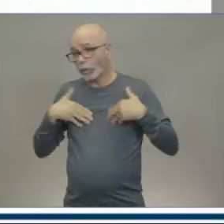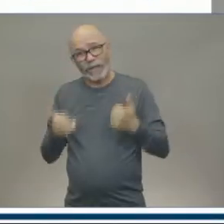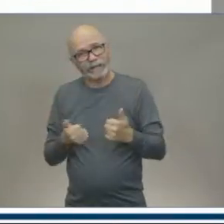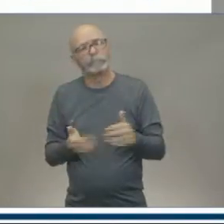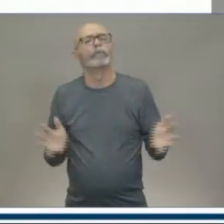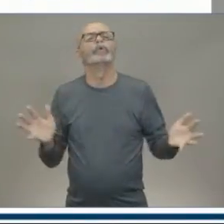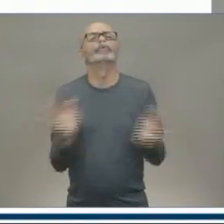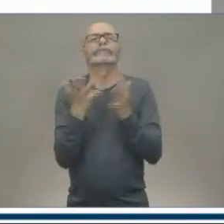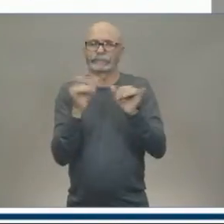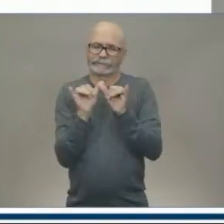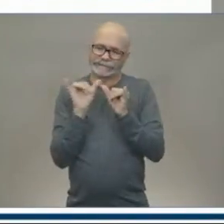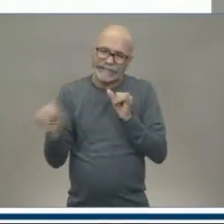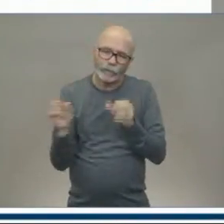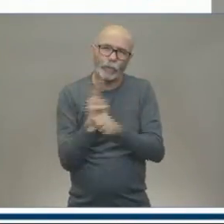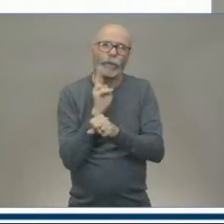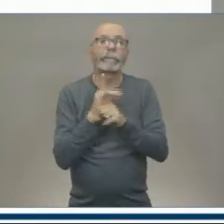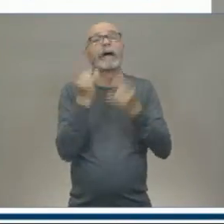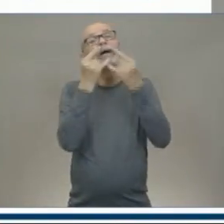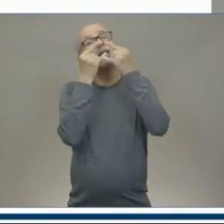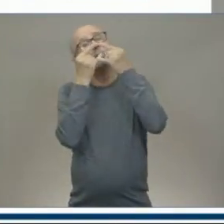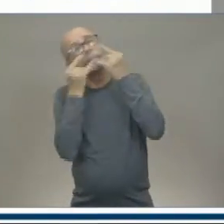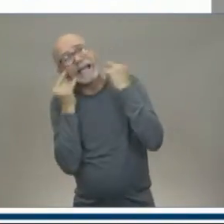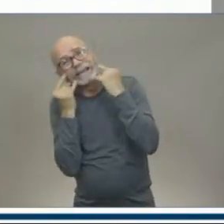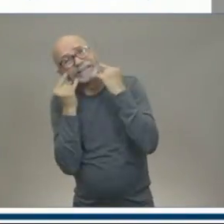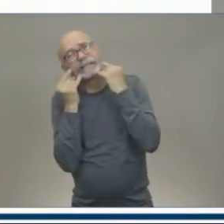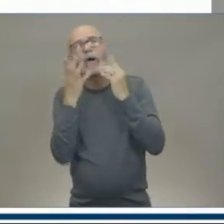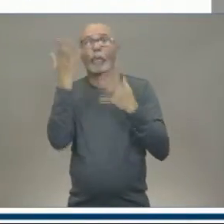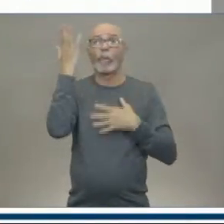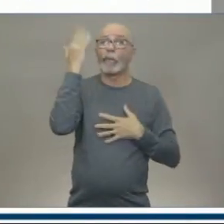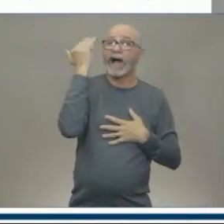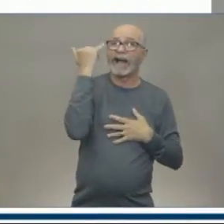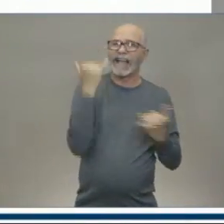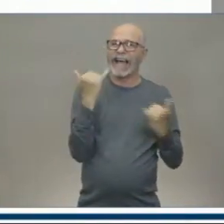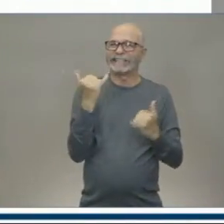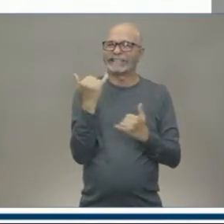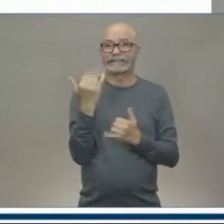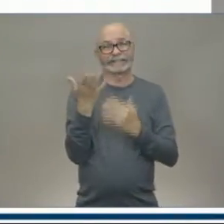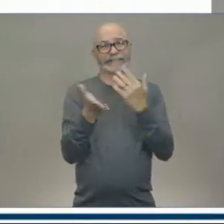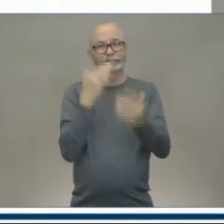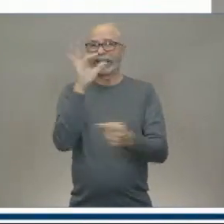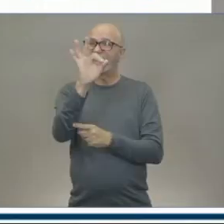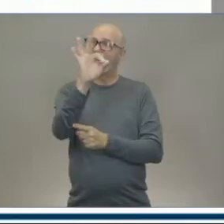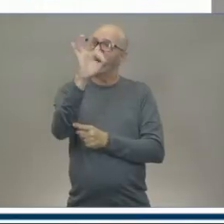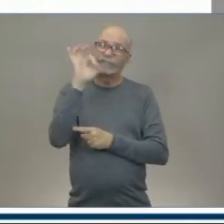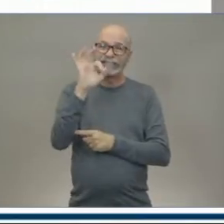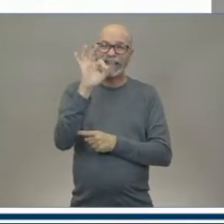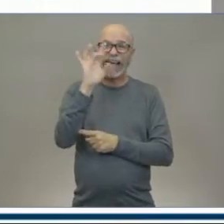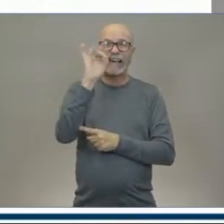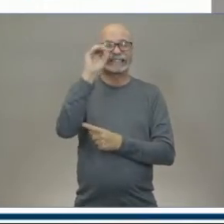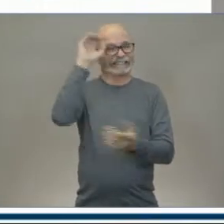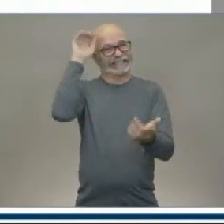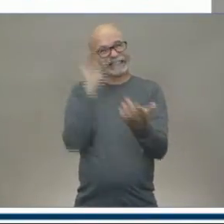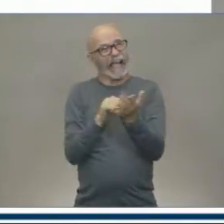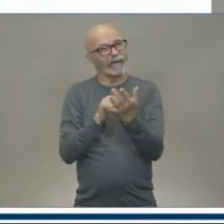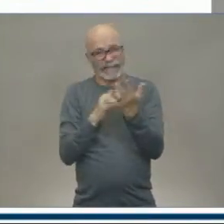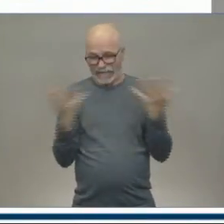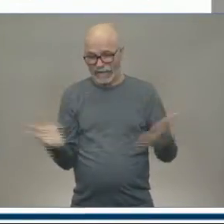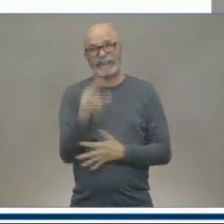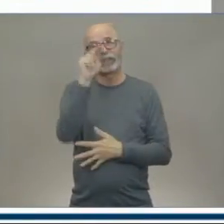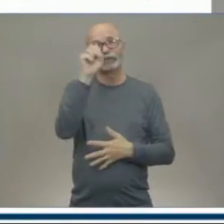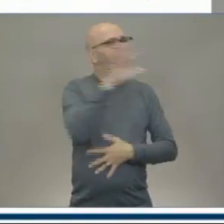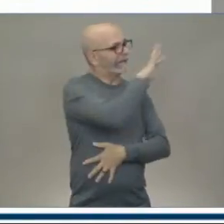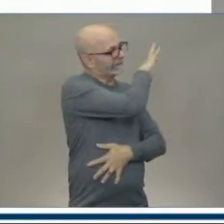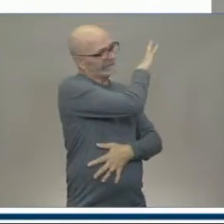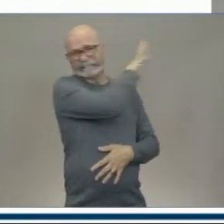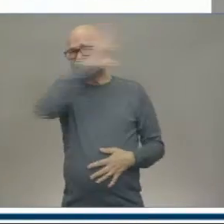we are all COVID guards for each other. All 980,000 of us have the duty to protect the rest of us.